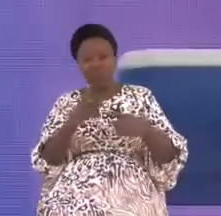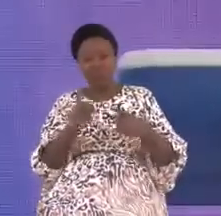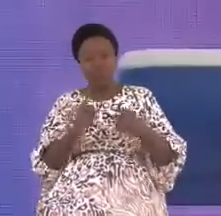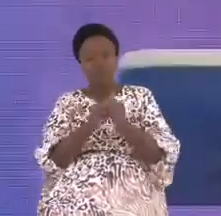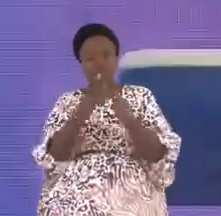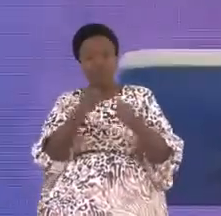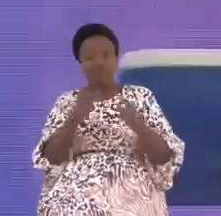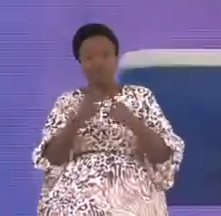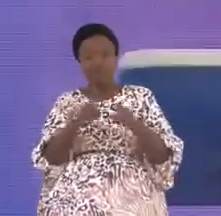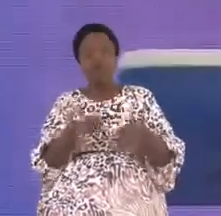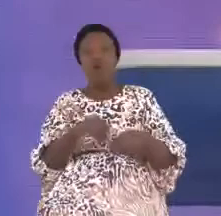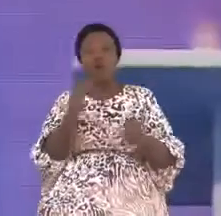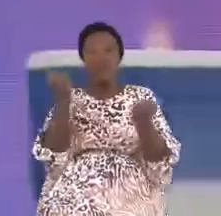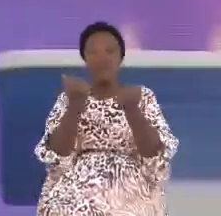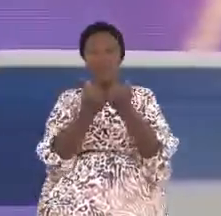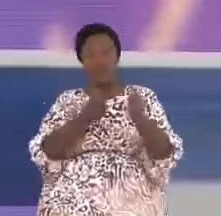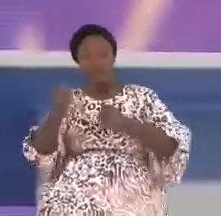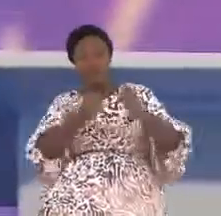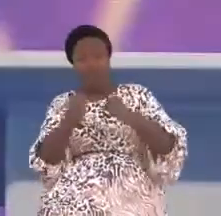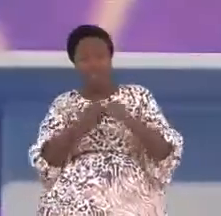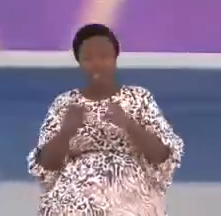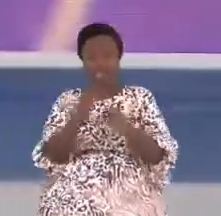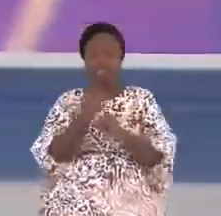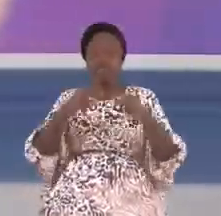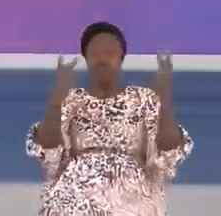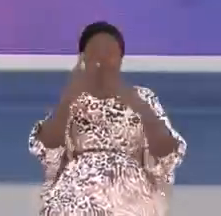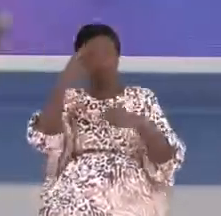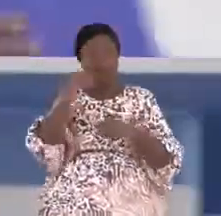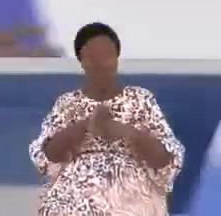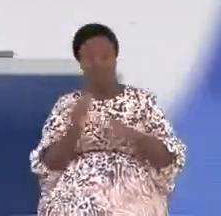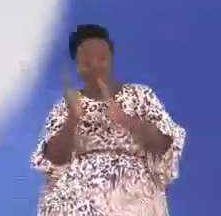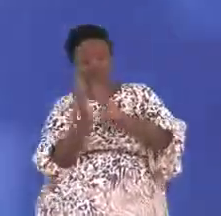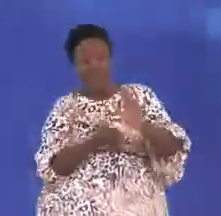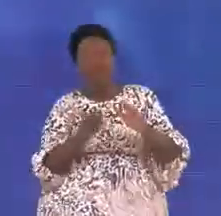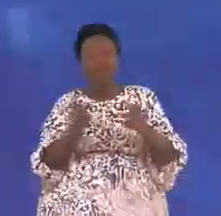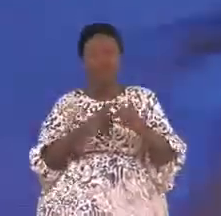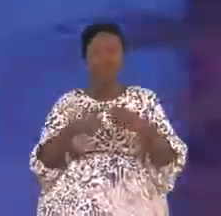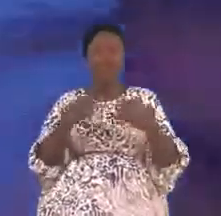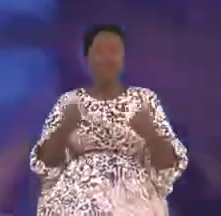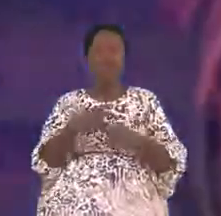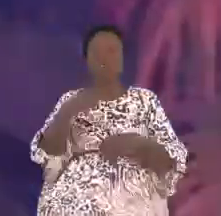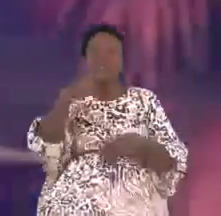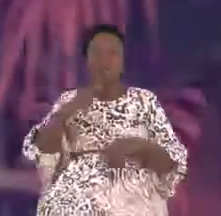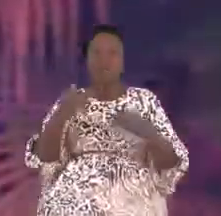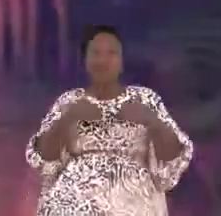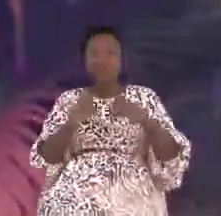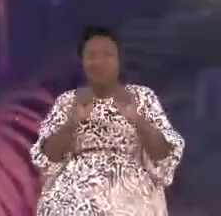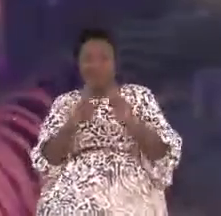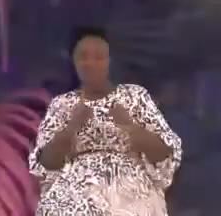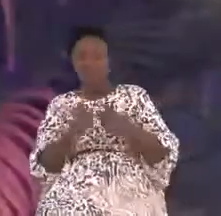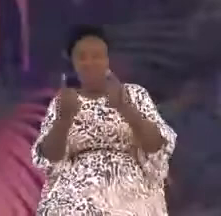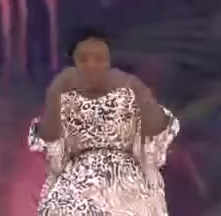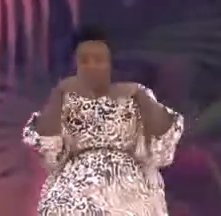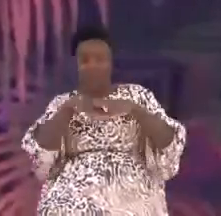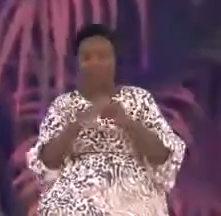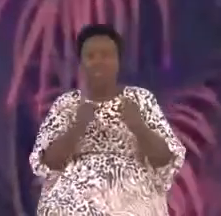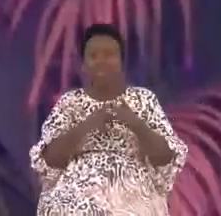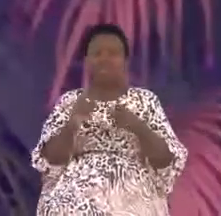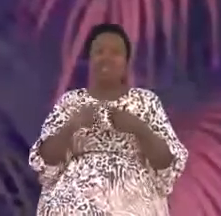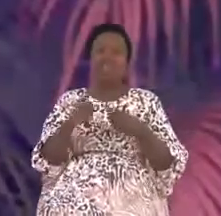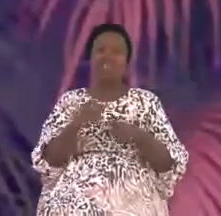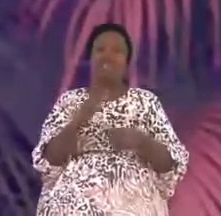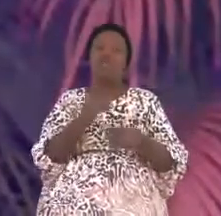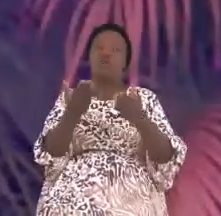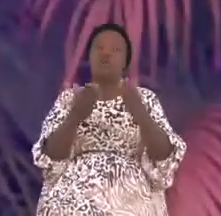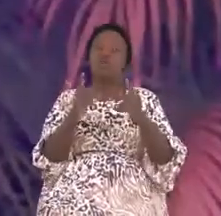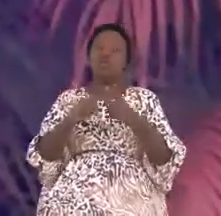victory for them he led and behind them he led and the serpents had chance and they came in they've been wanting